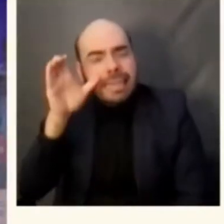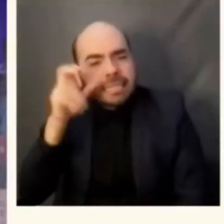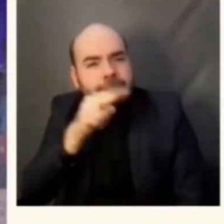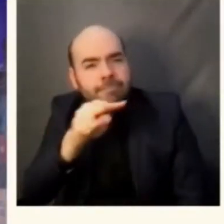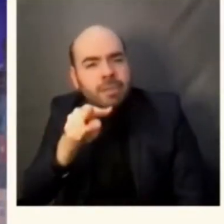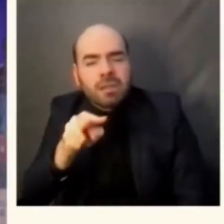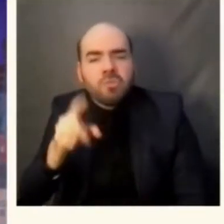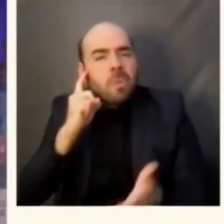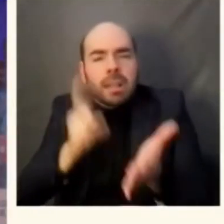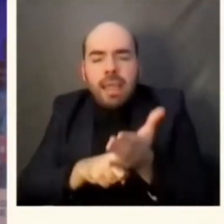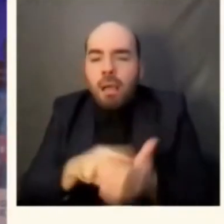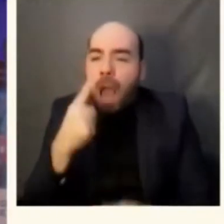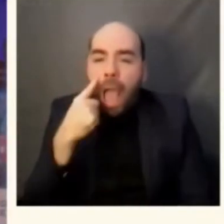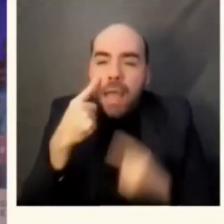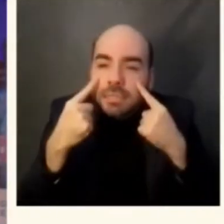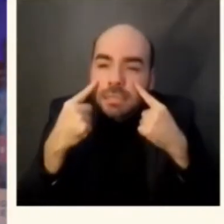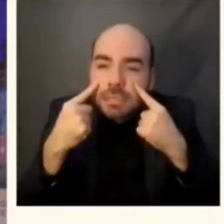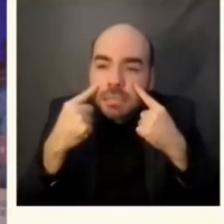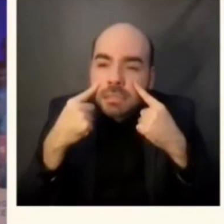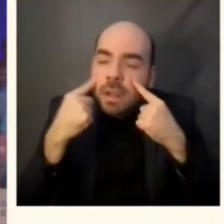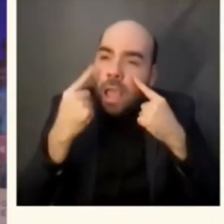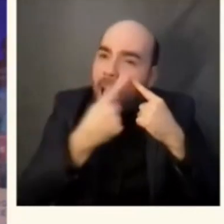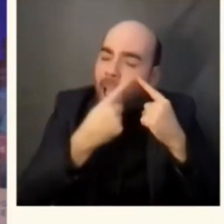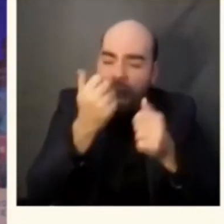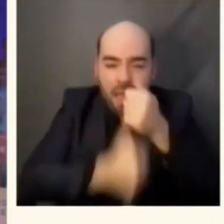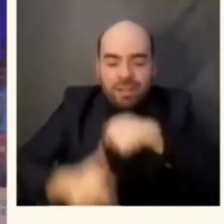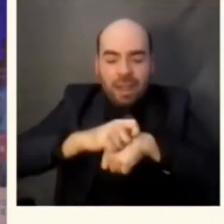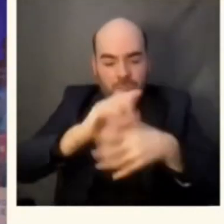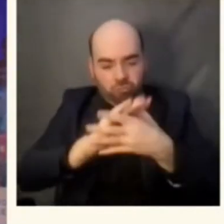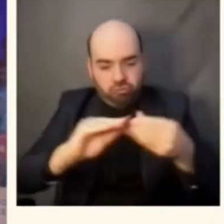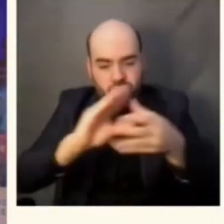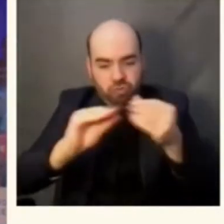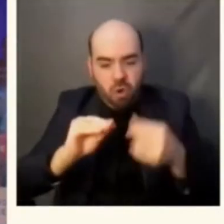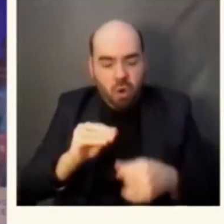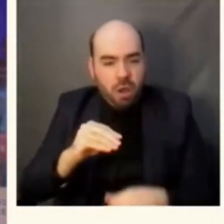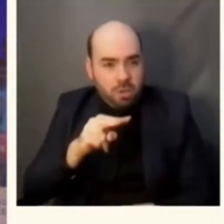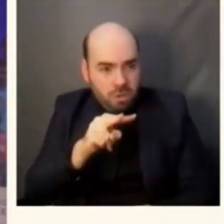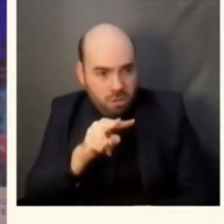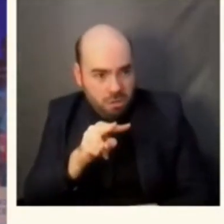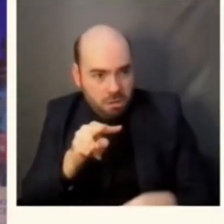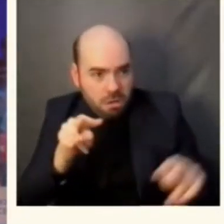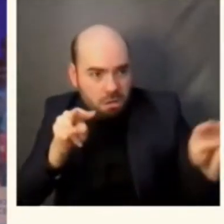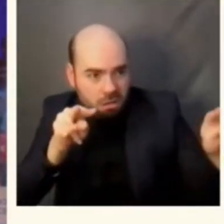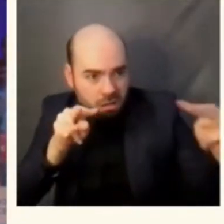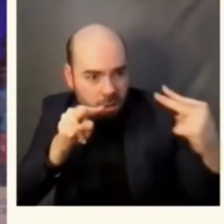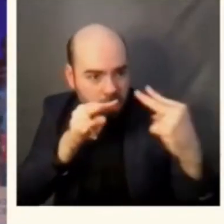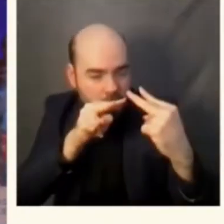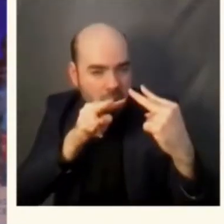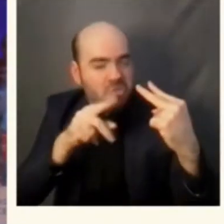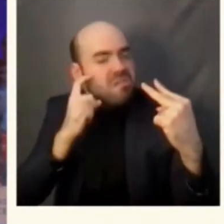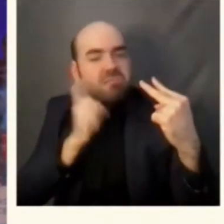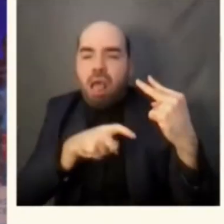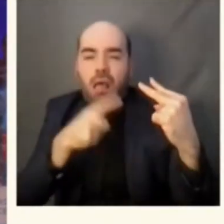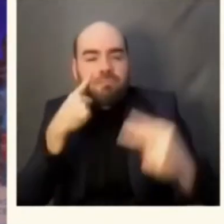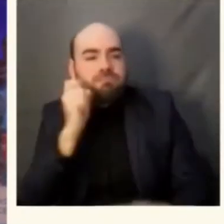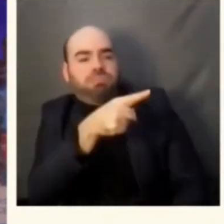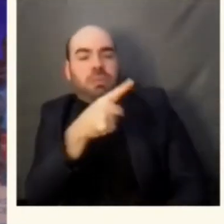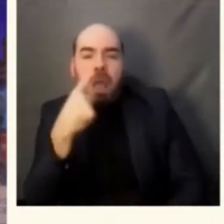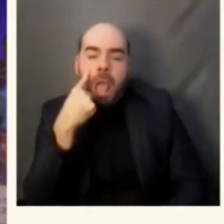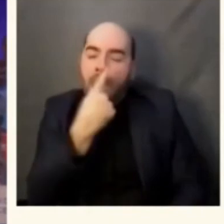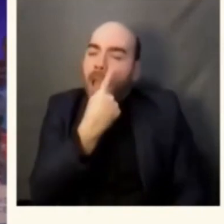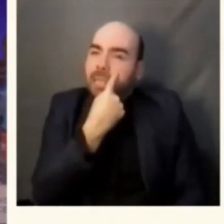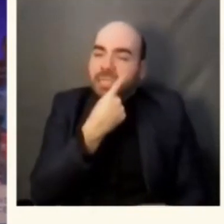eyes, as if they were back in the bathroom, waiting for the worst, or praying that